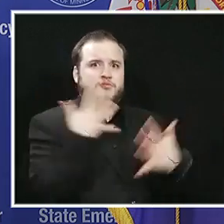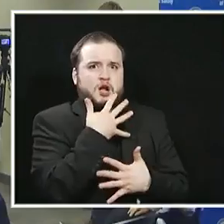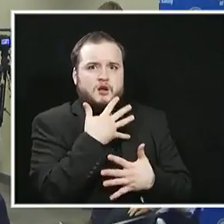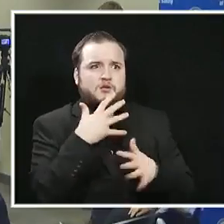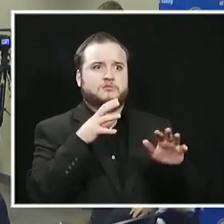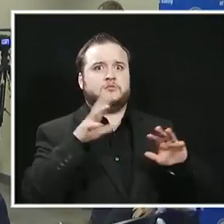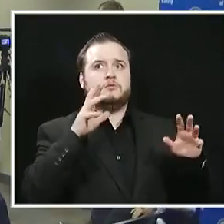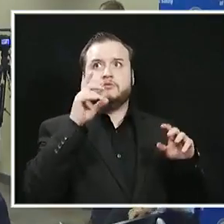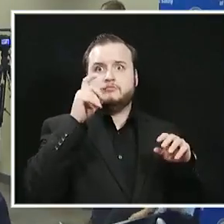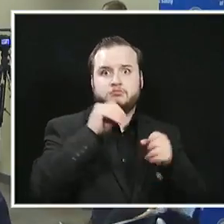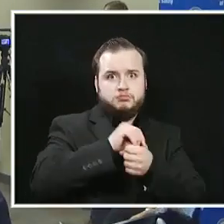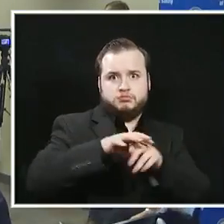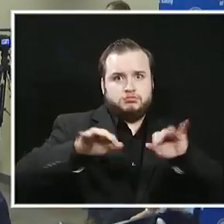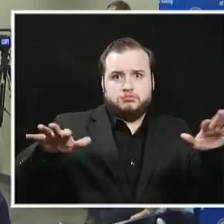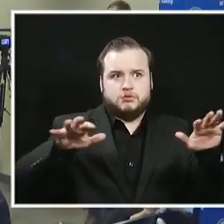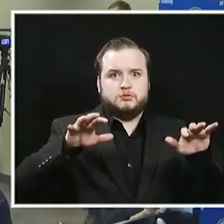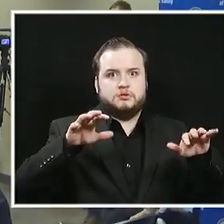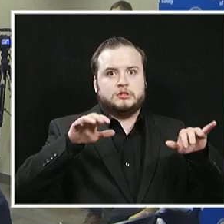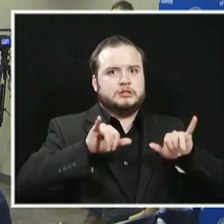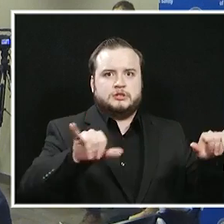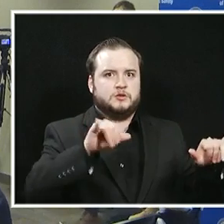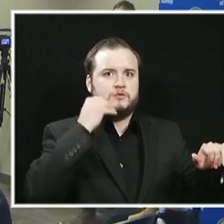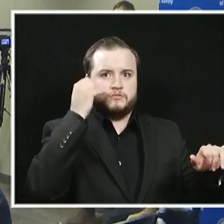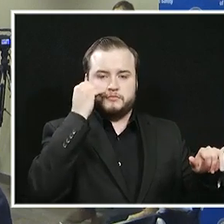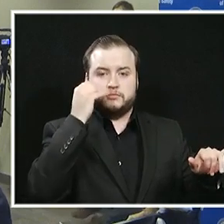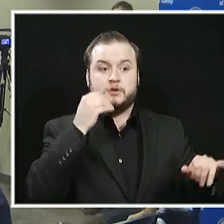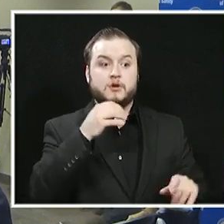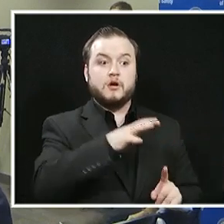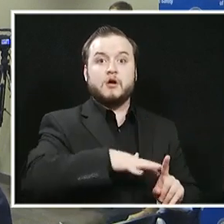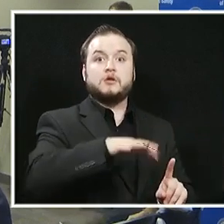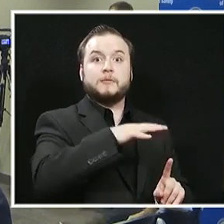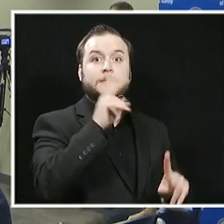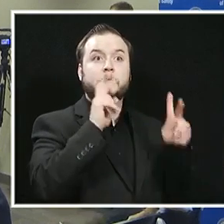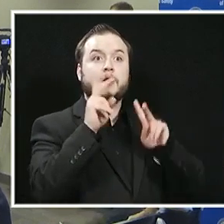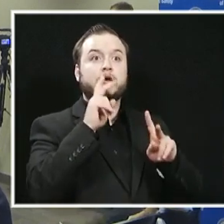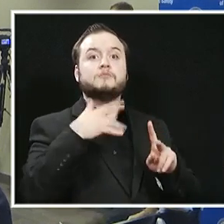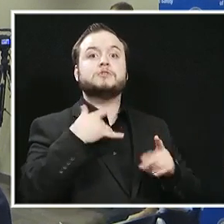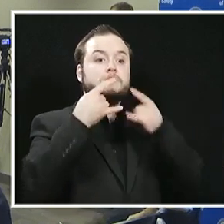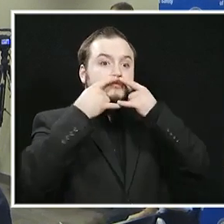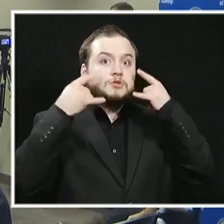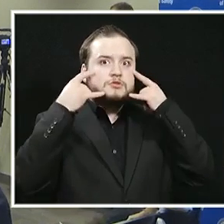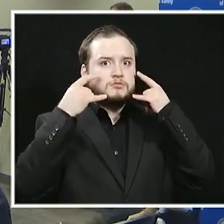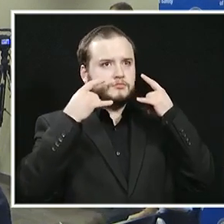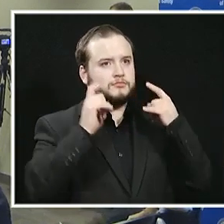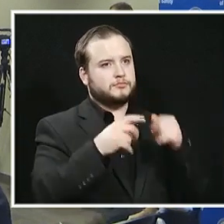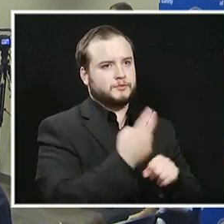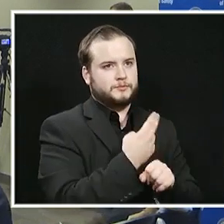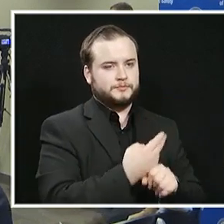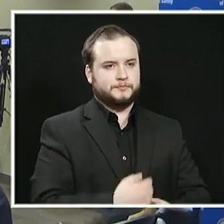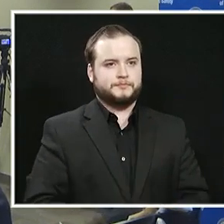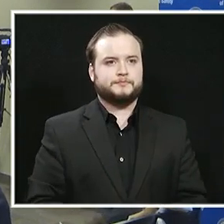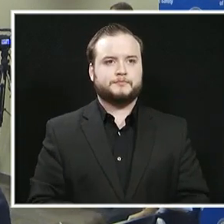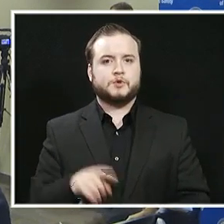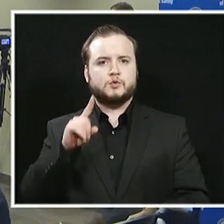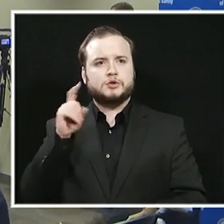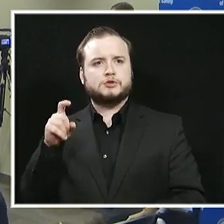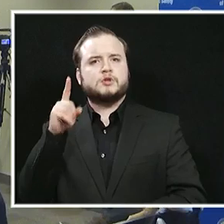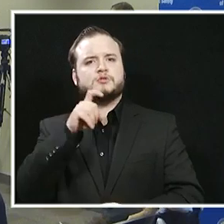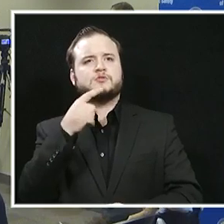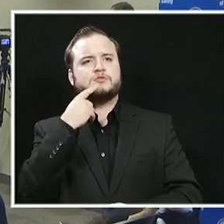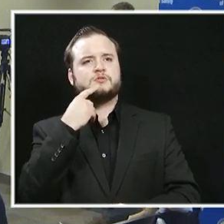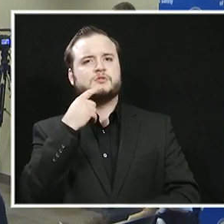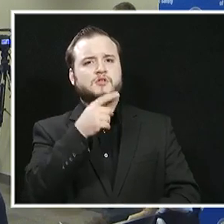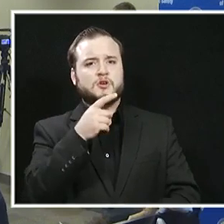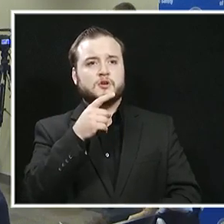Tom? Governor, we learned yesterday that more than 99% of the people who have died in Minnesota of COVID-19 are either in long-term care